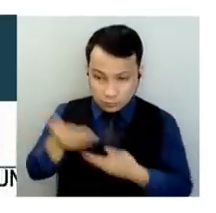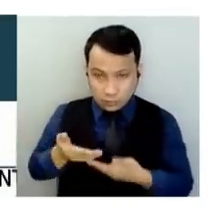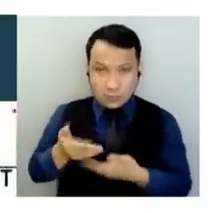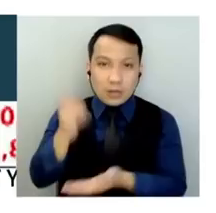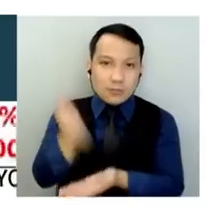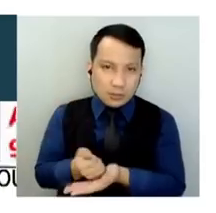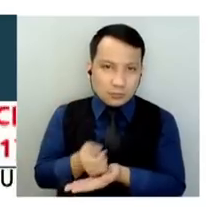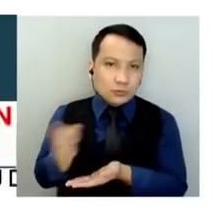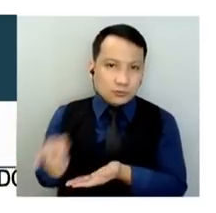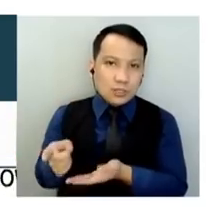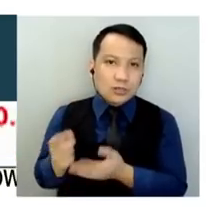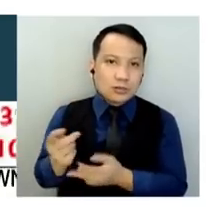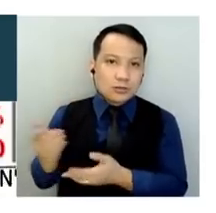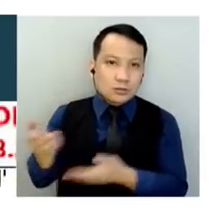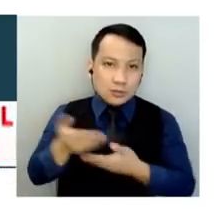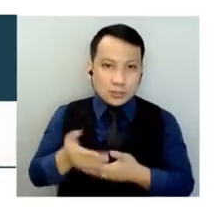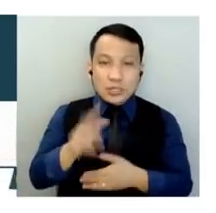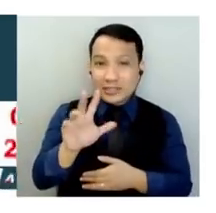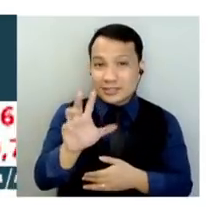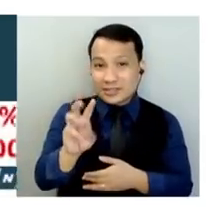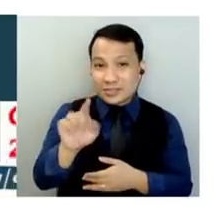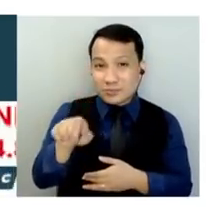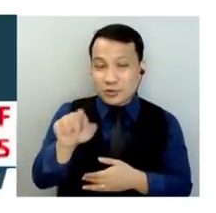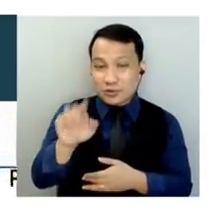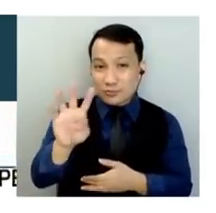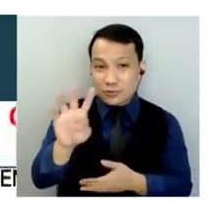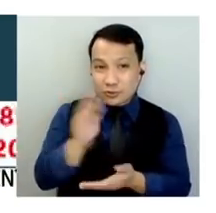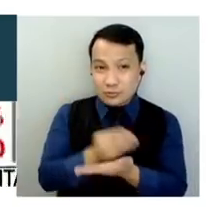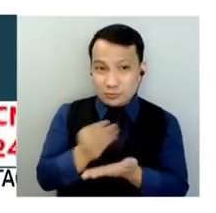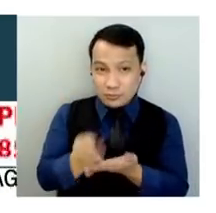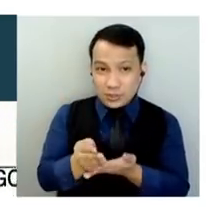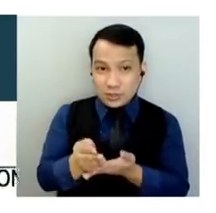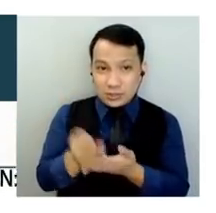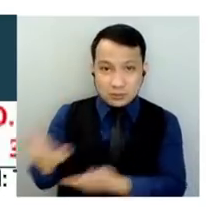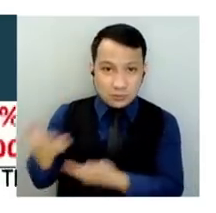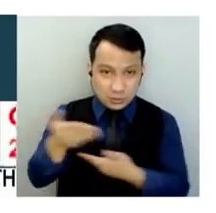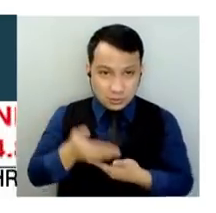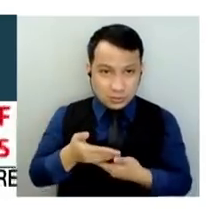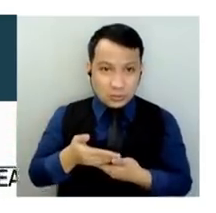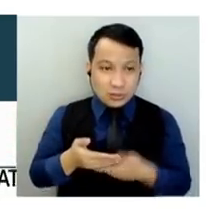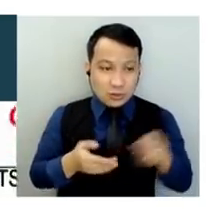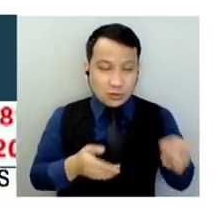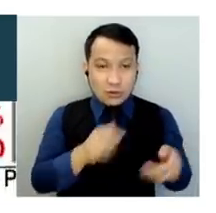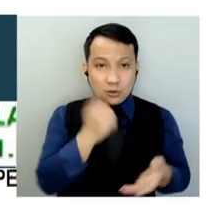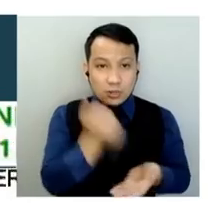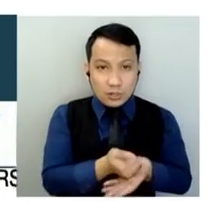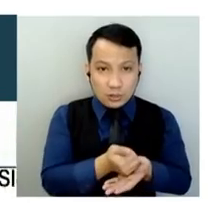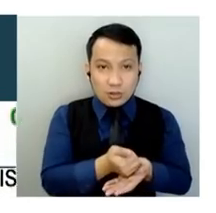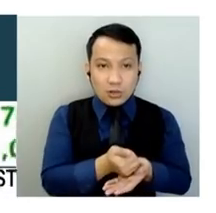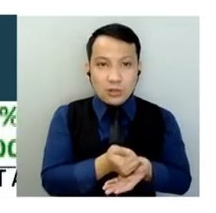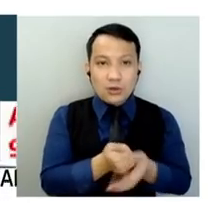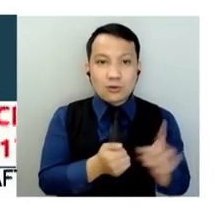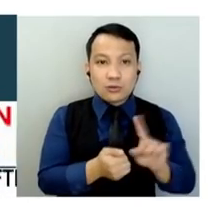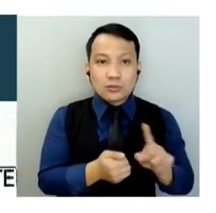So mm-hmm. they proposed a $36.4 billion budget, and what was approved was a